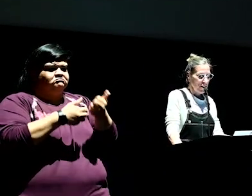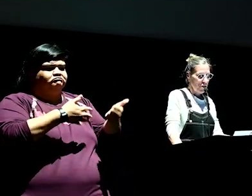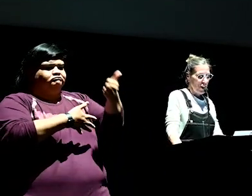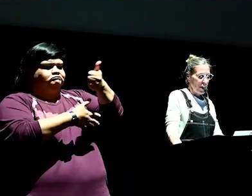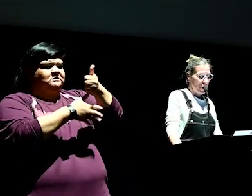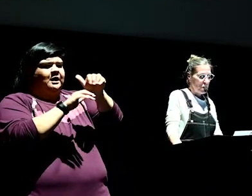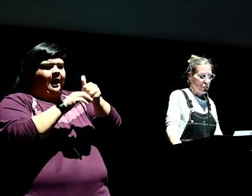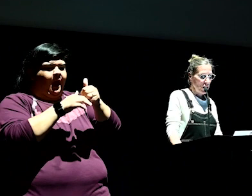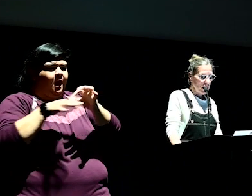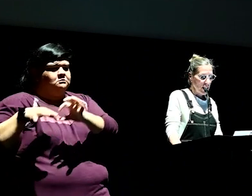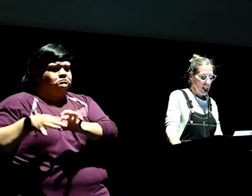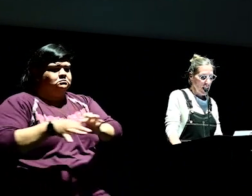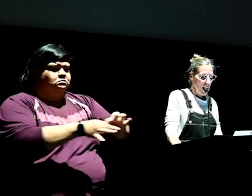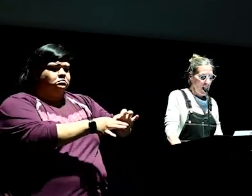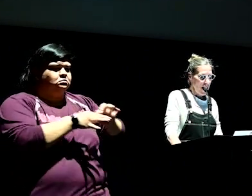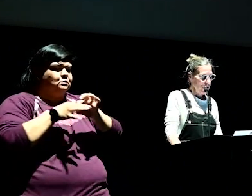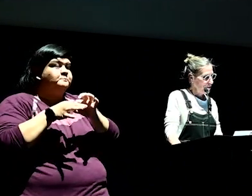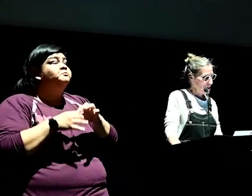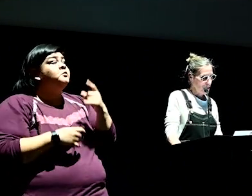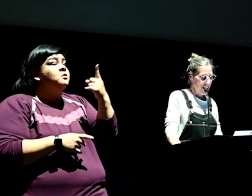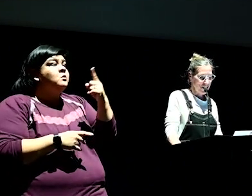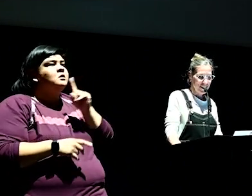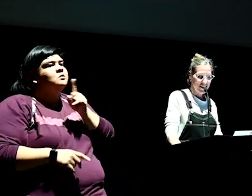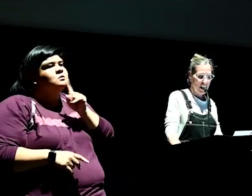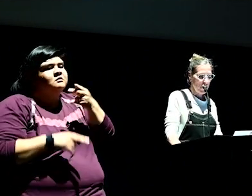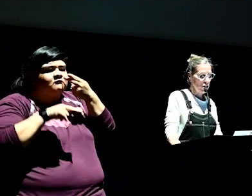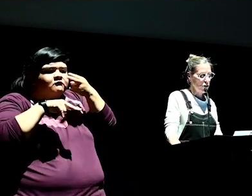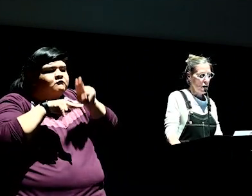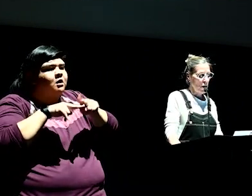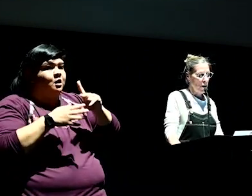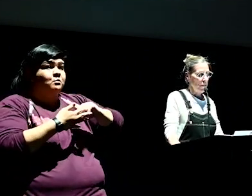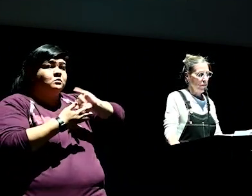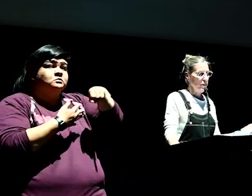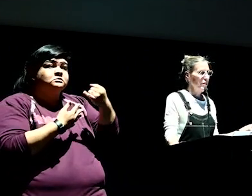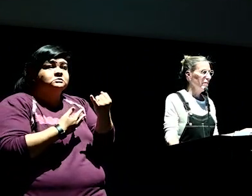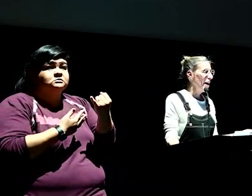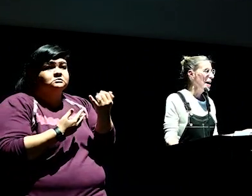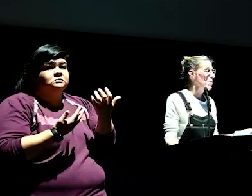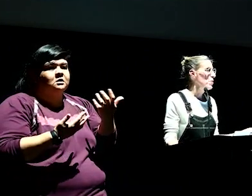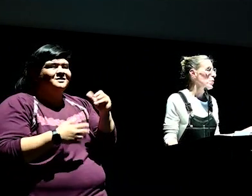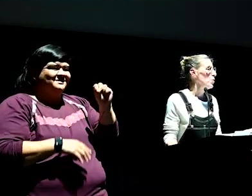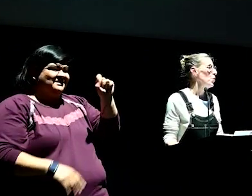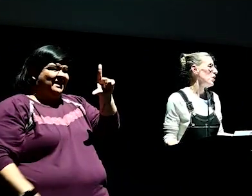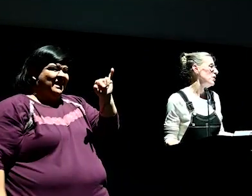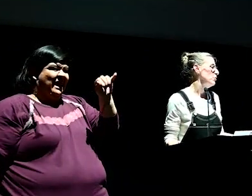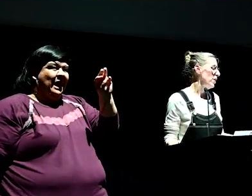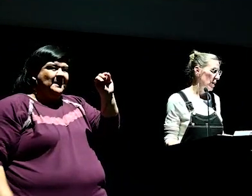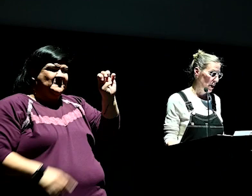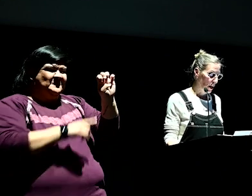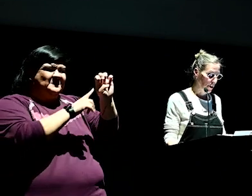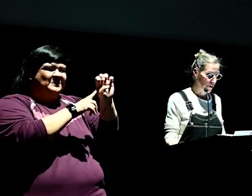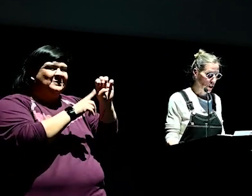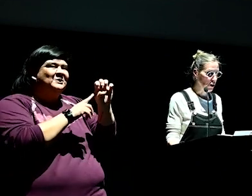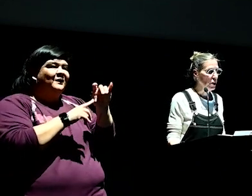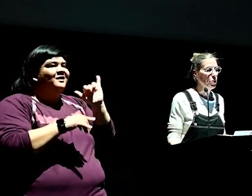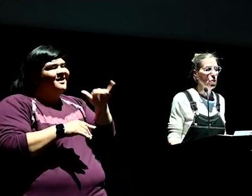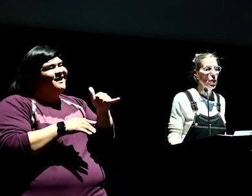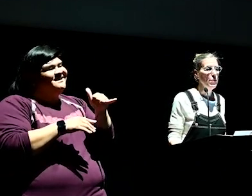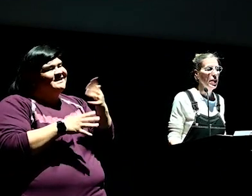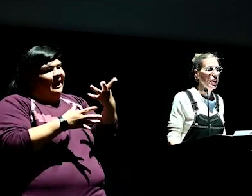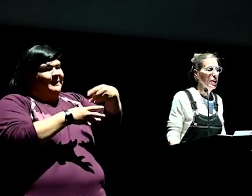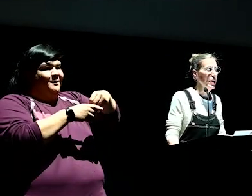One of the really fun projects there is slime was part of the